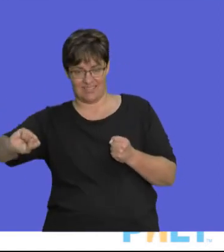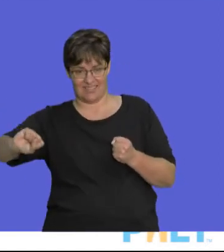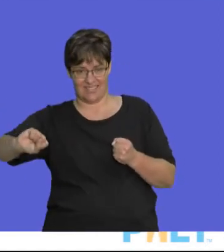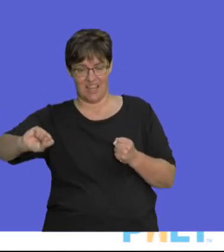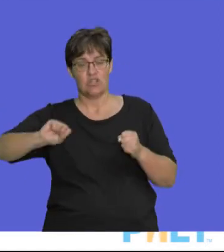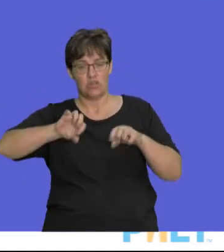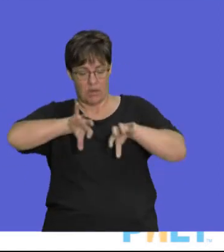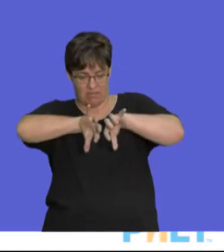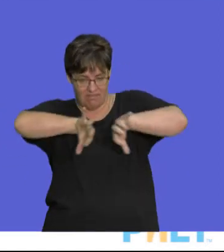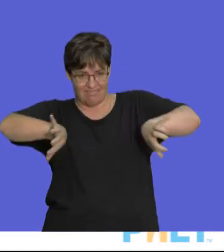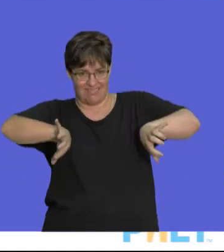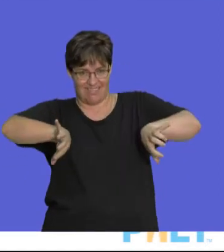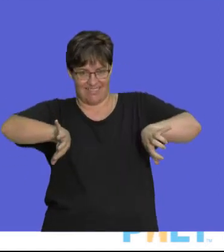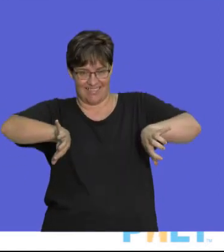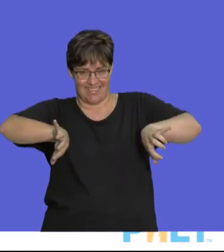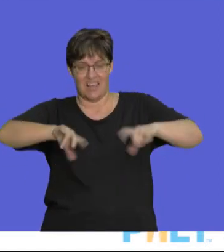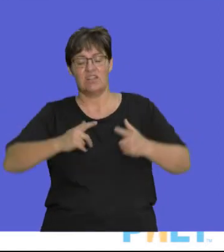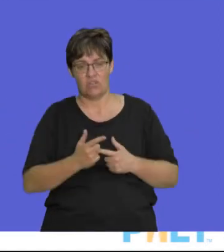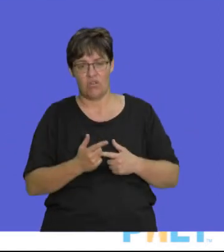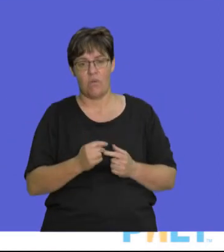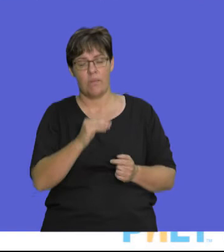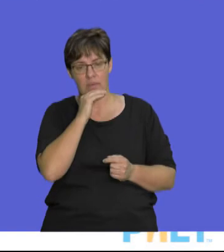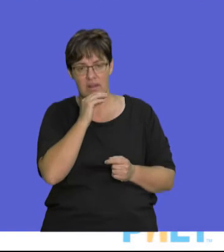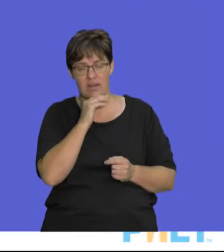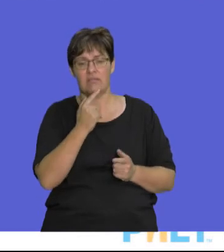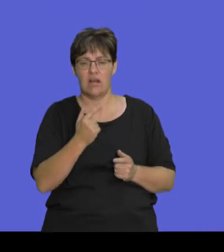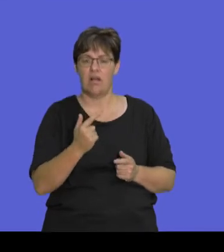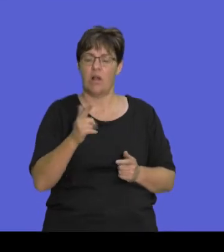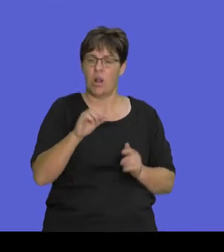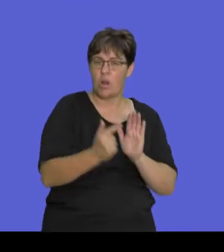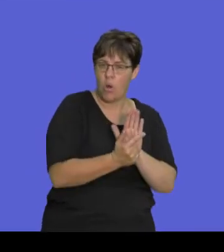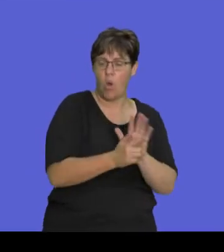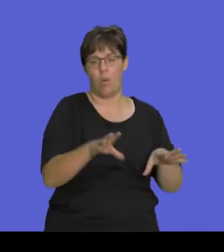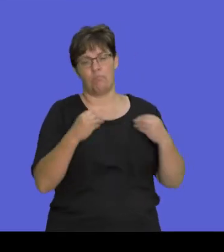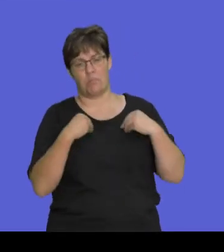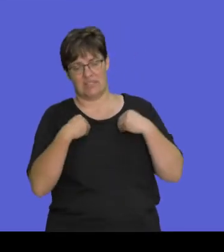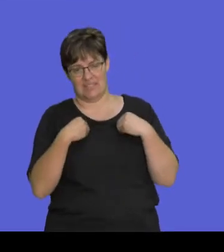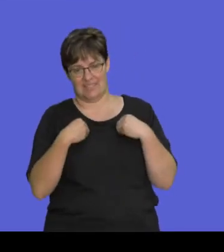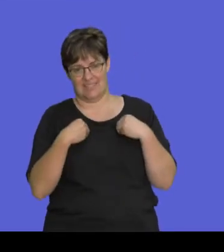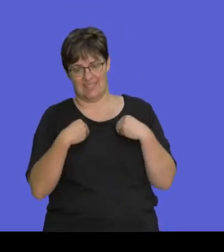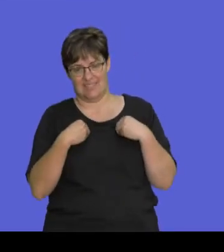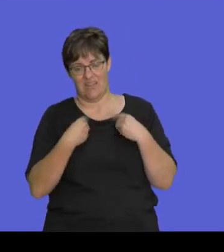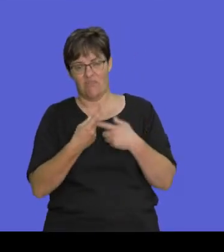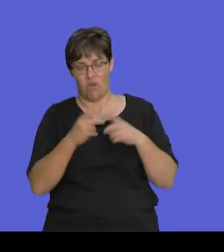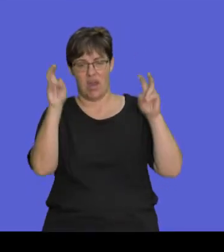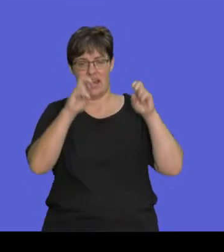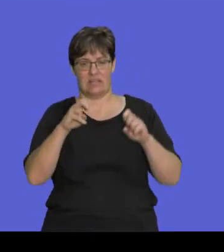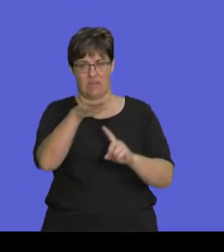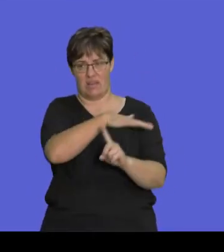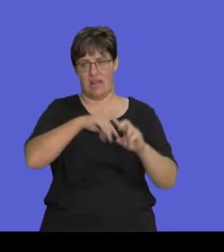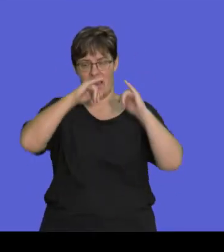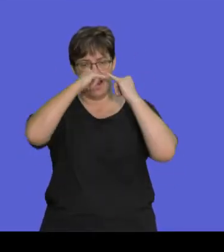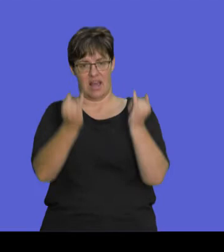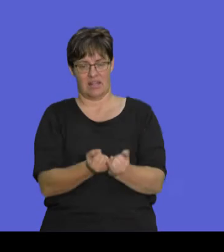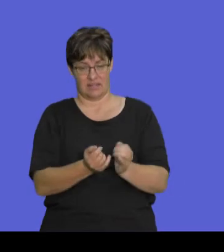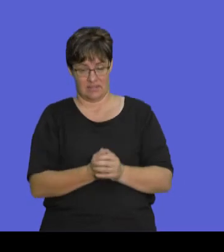talking a lot about the properties of these electric field lines, right? So still it's repulsive,